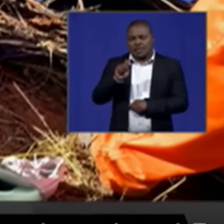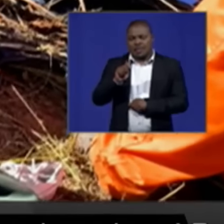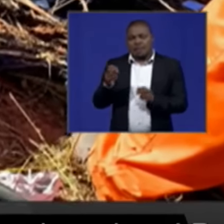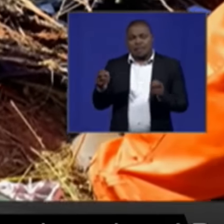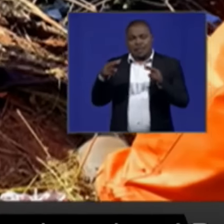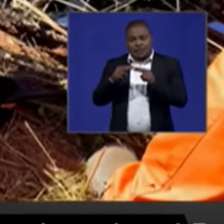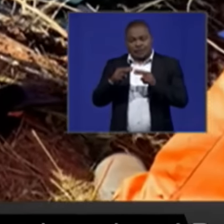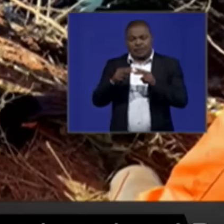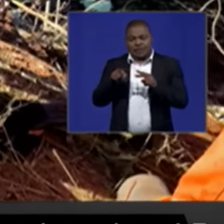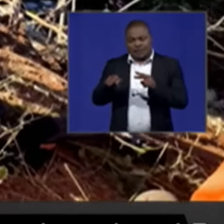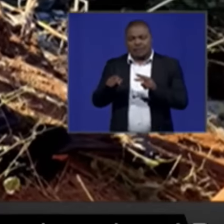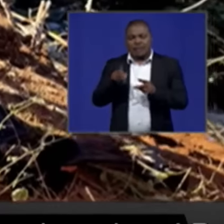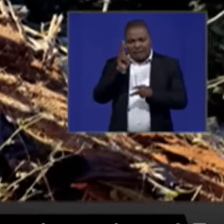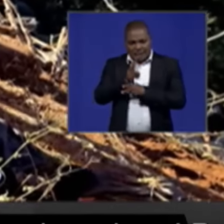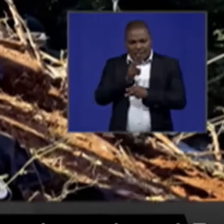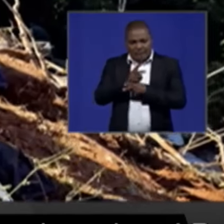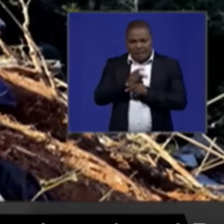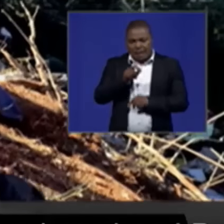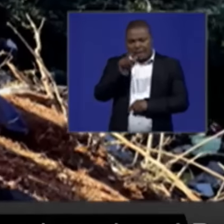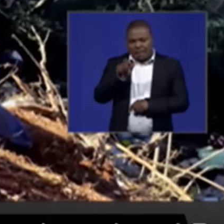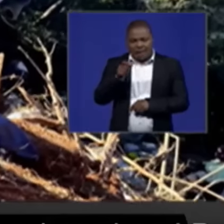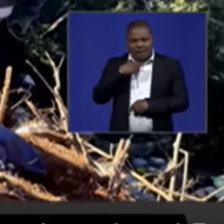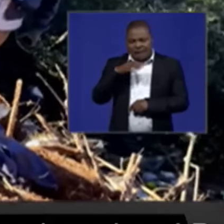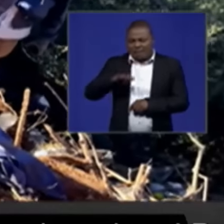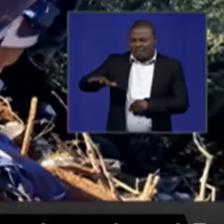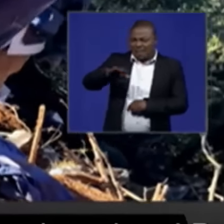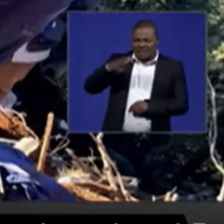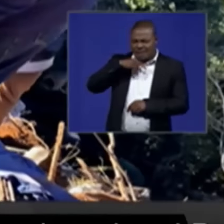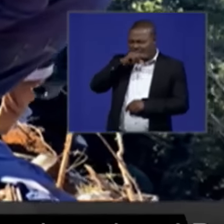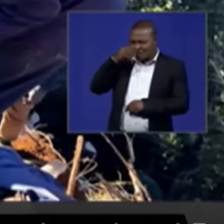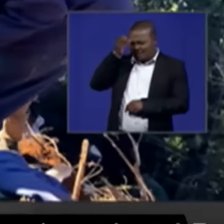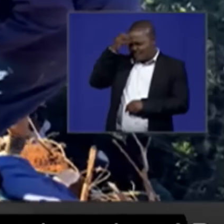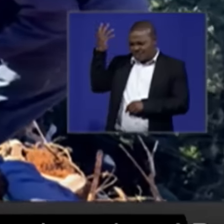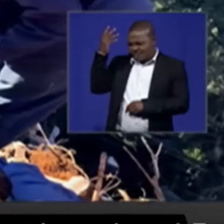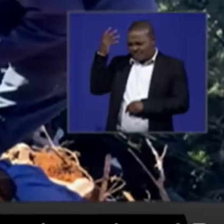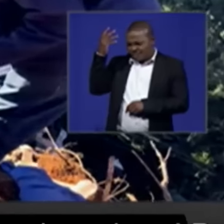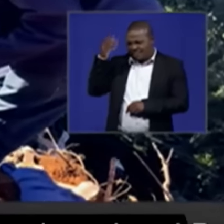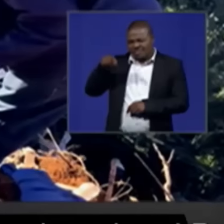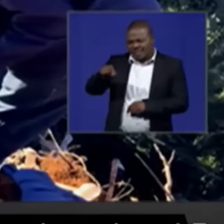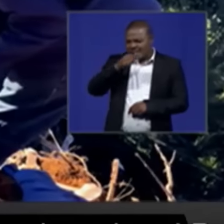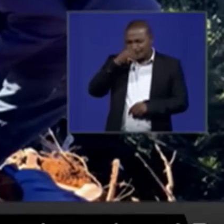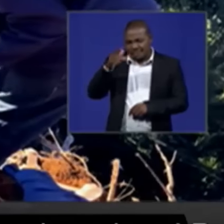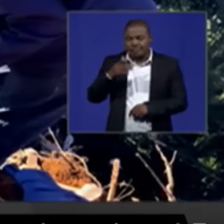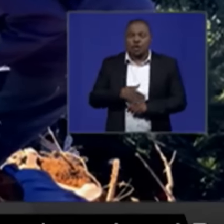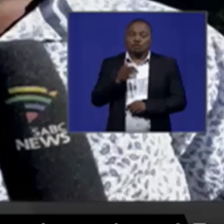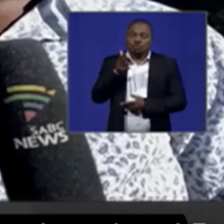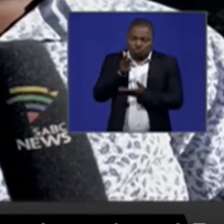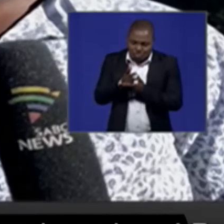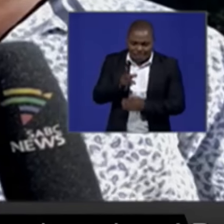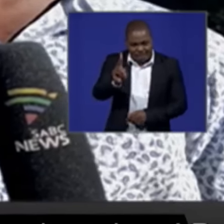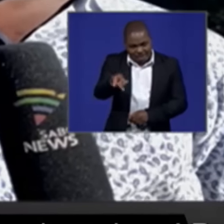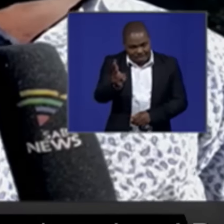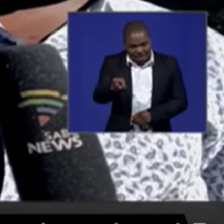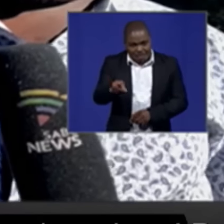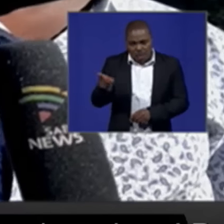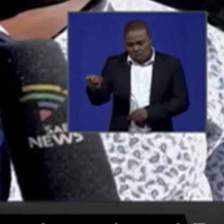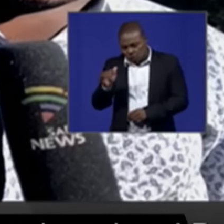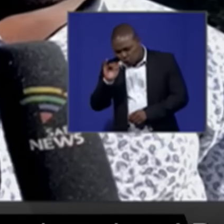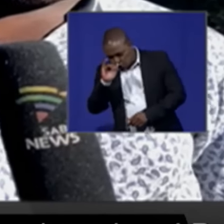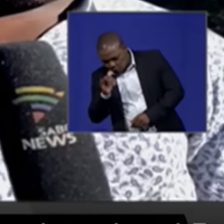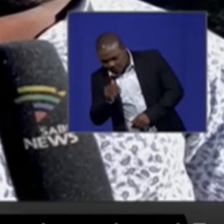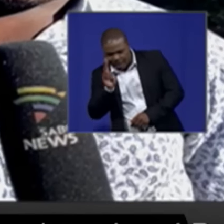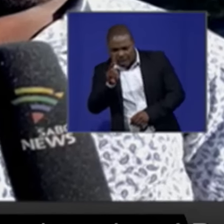pass Bedbridge, there's another place I forget close to the filling station. We stopped there, and he was checking